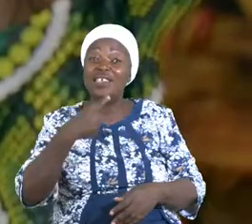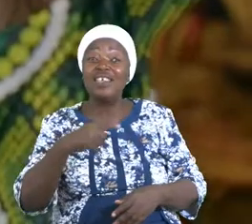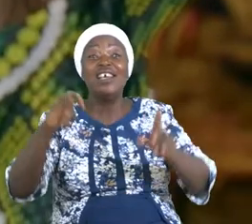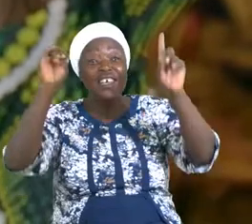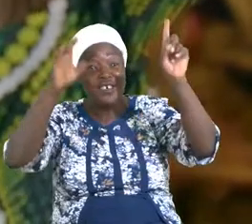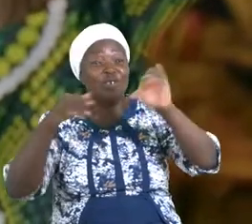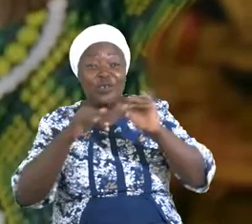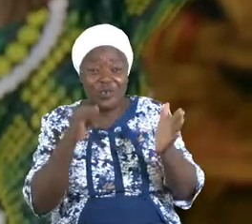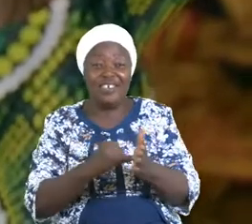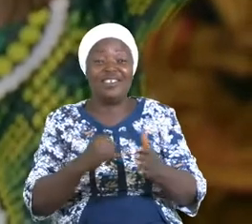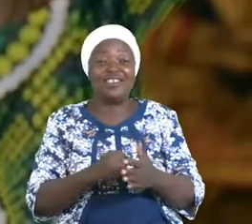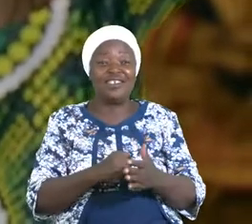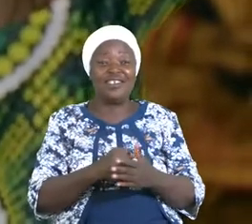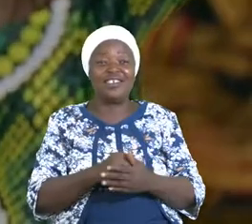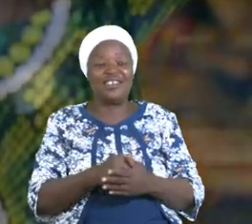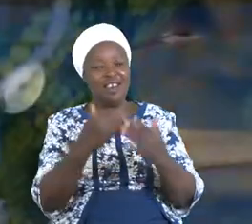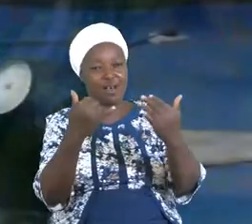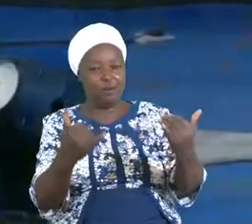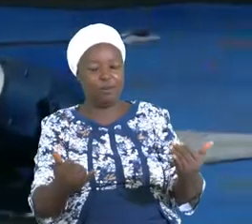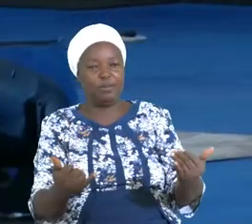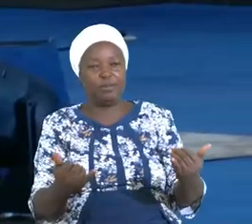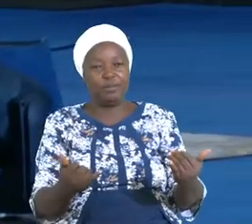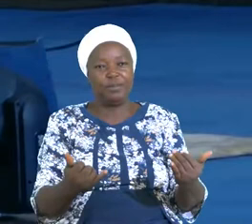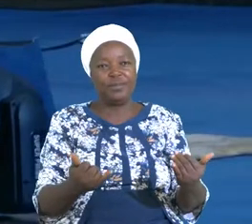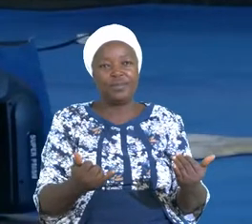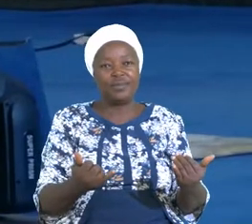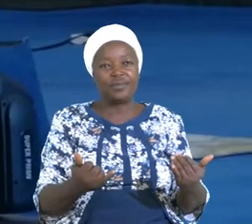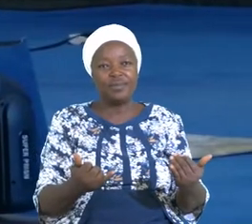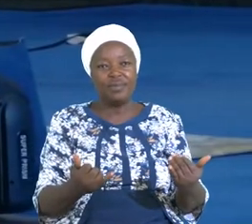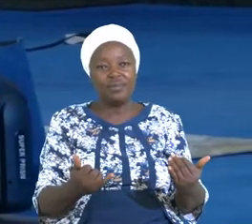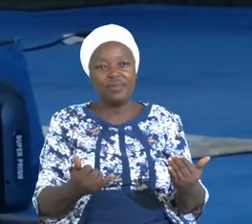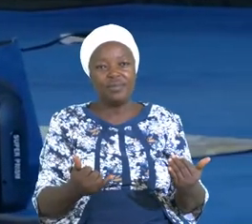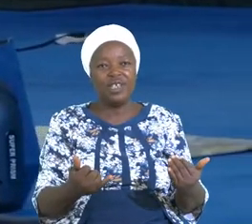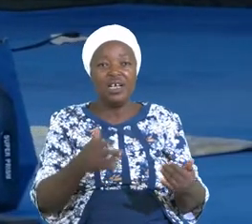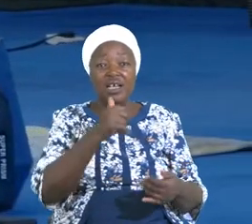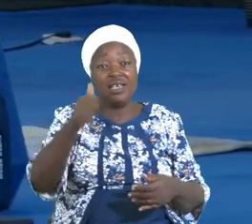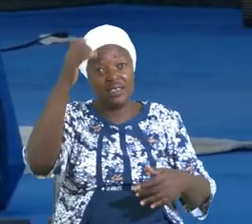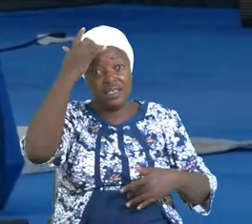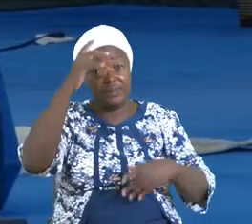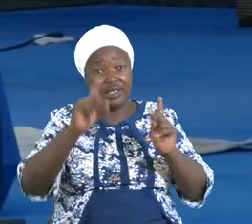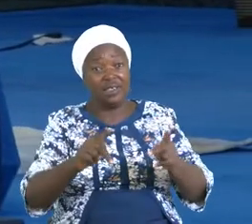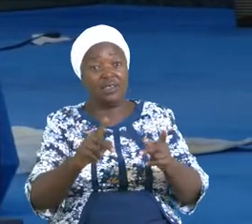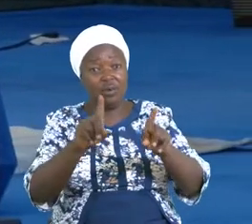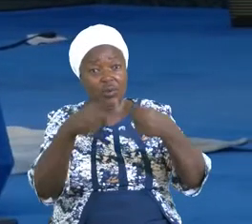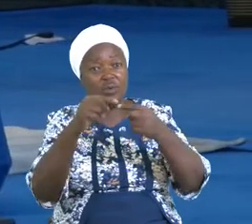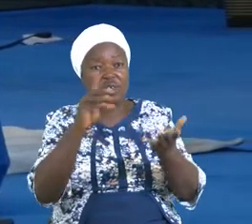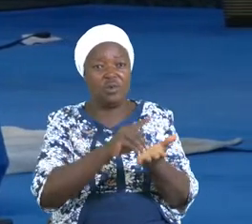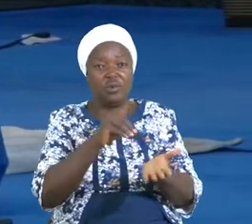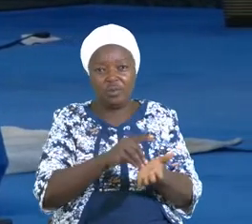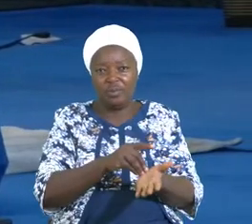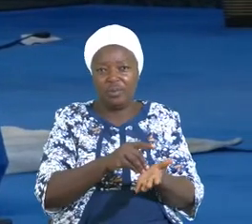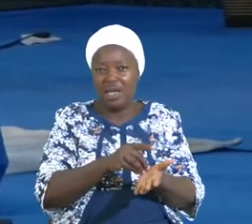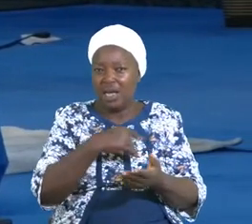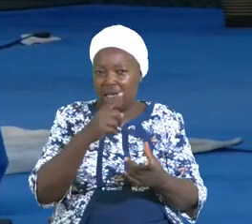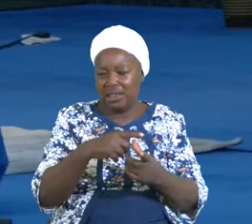it. Now, a patient gets to the doctor, and then